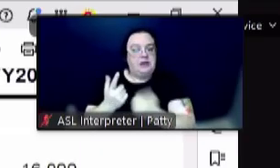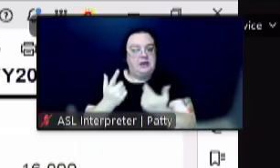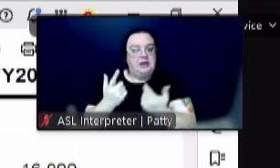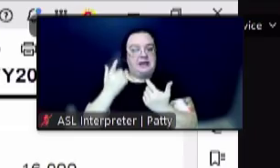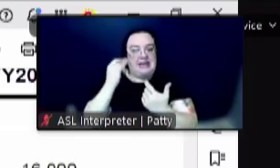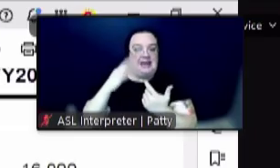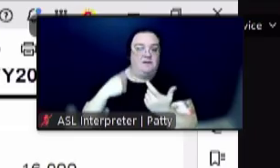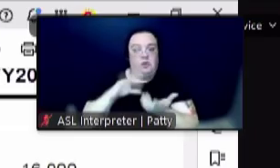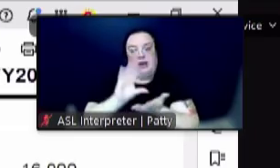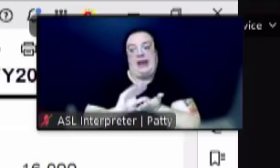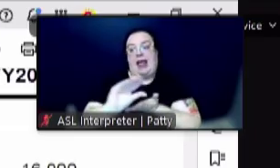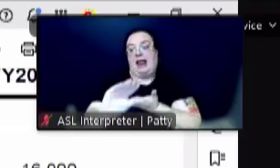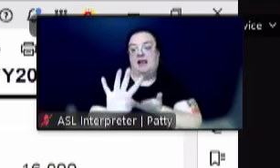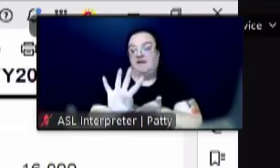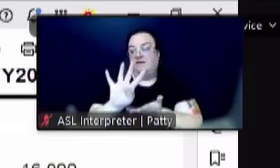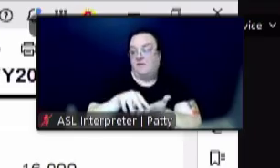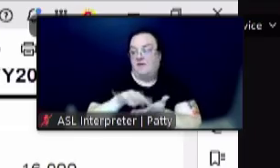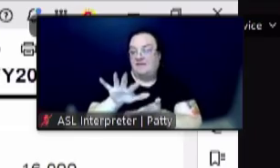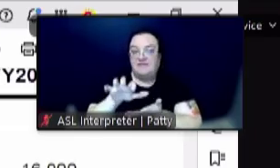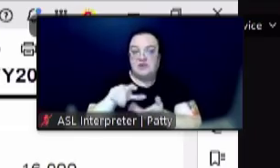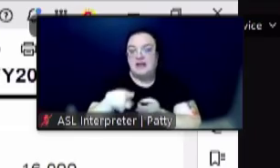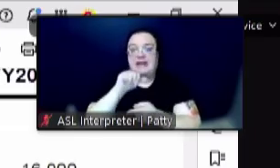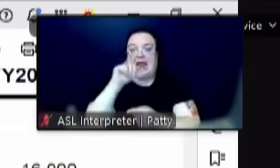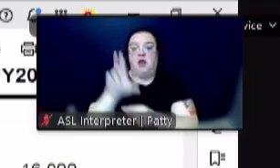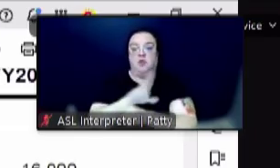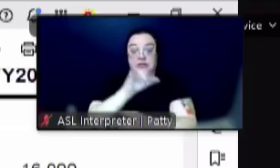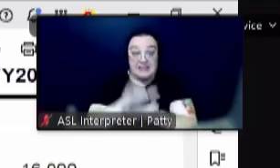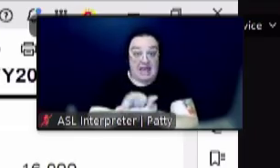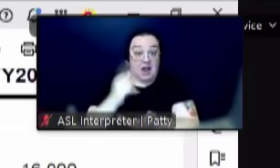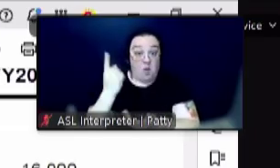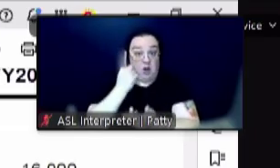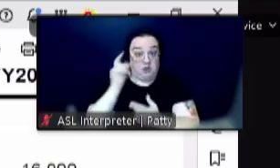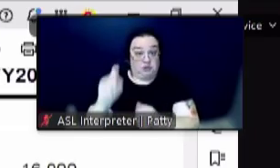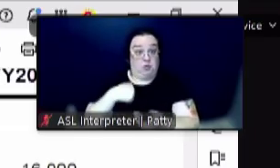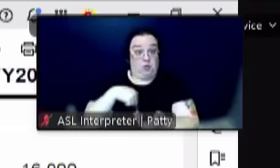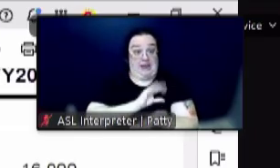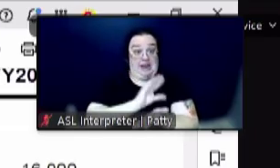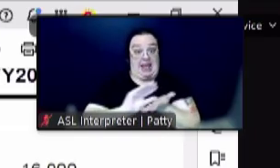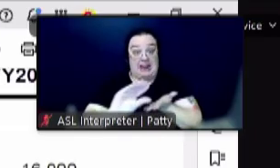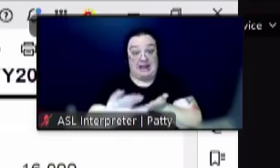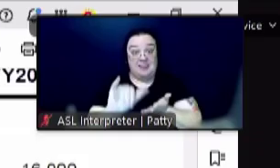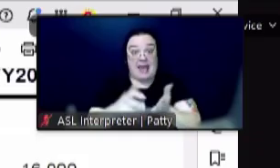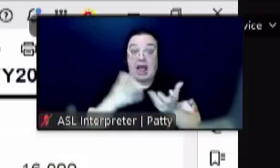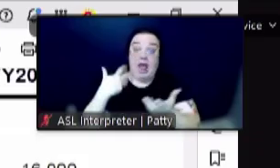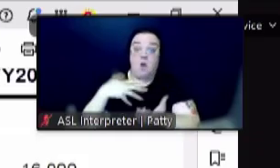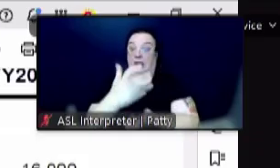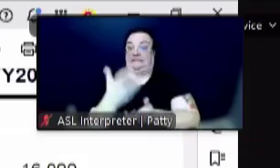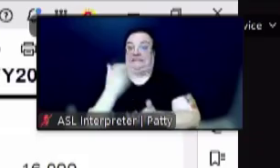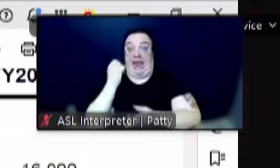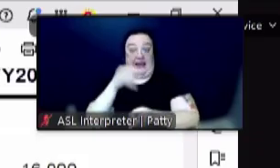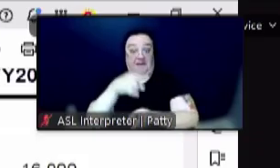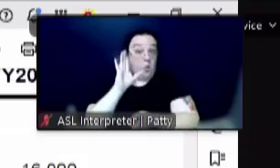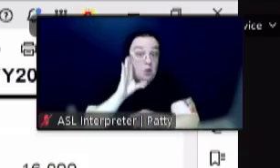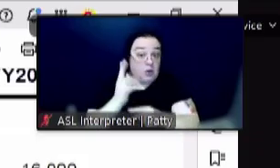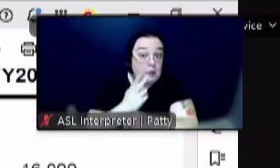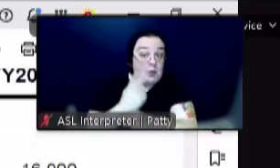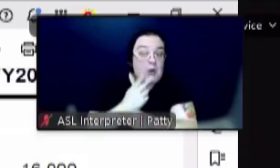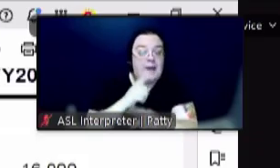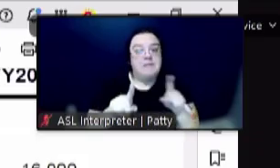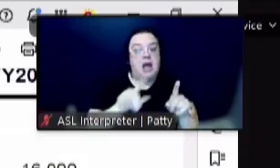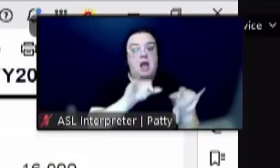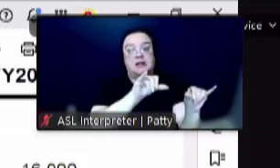allocating 4,500 and they don't use that much, should we be allocating that much? I don't want to take it away if they are going to use it, but I mean, consistently